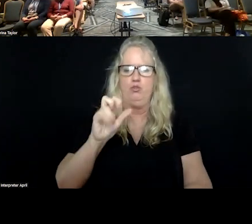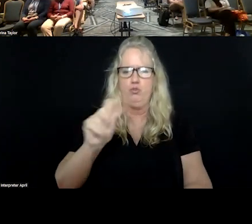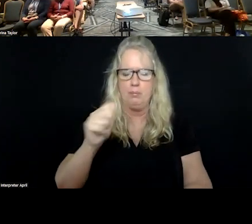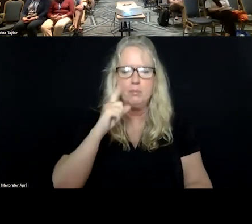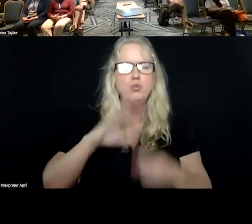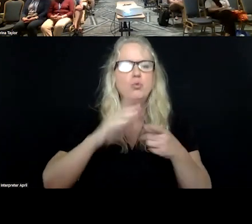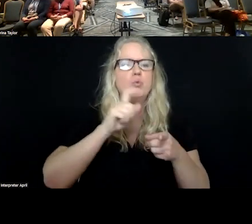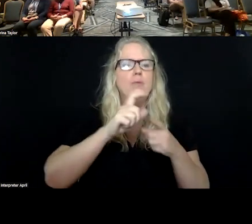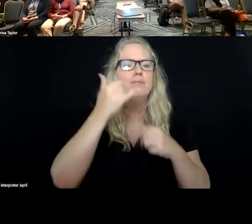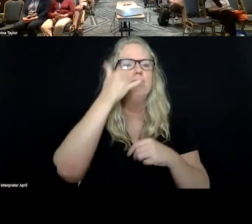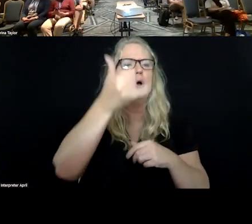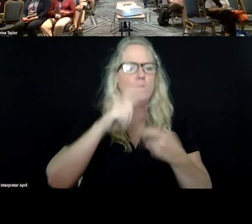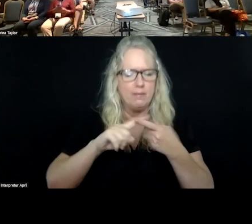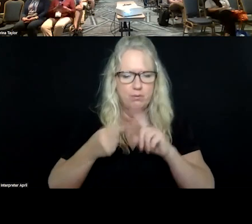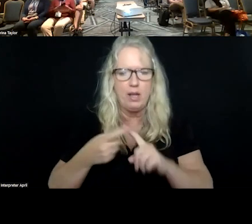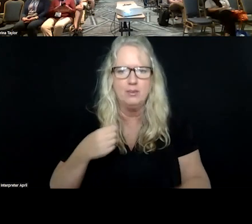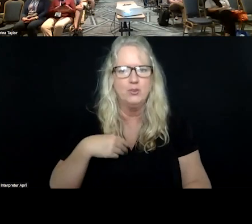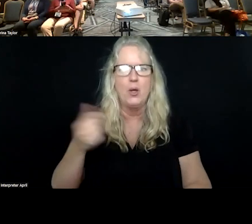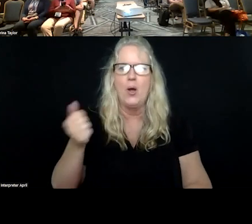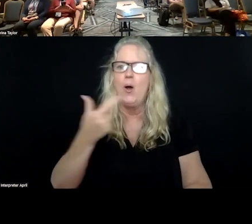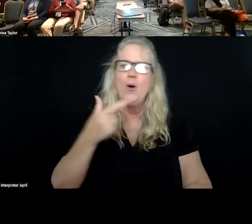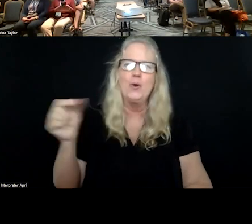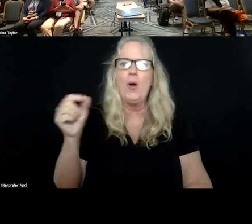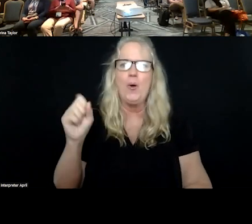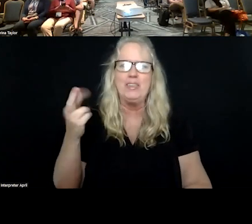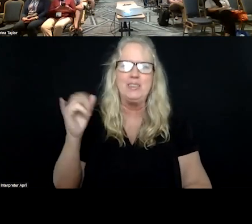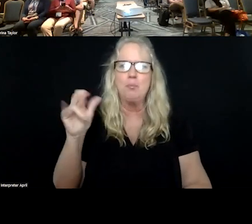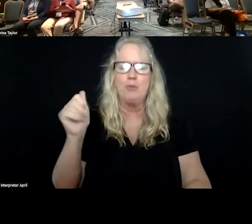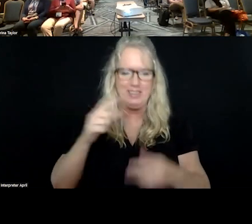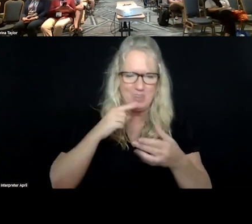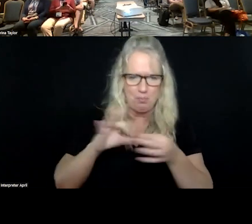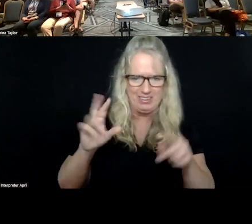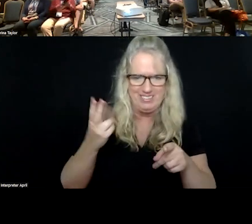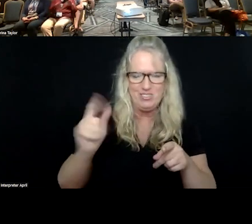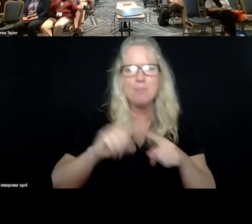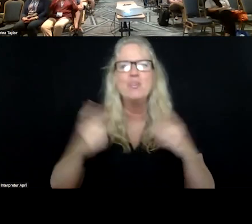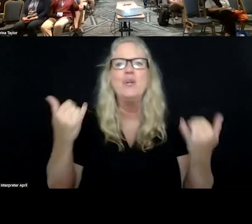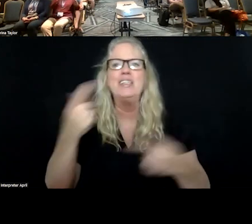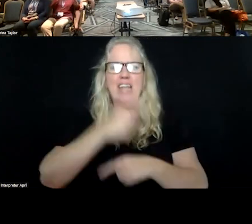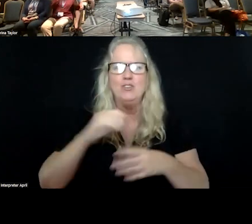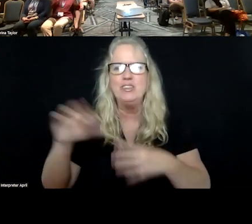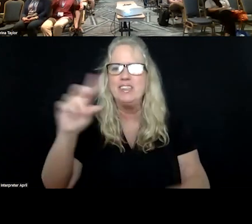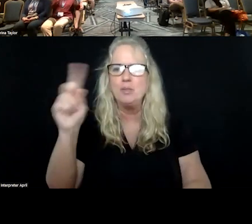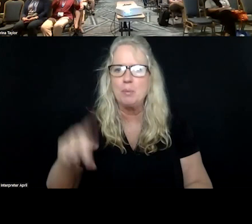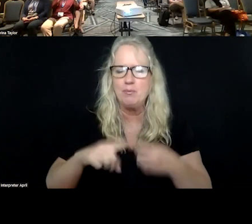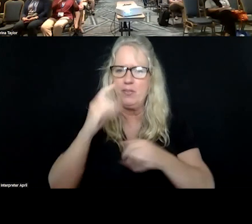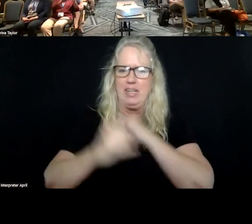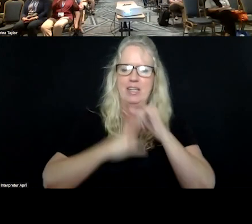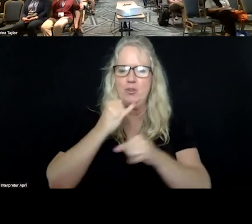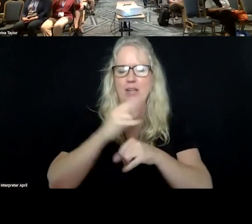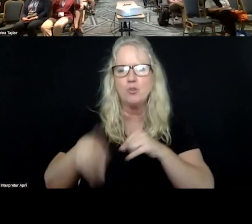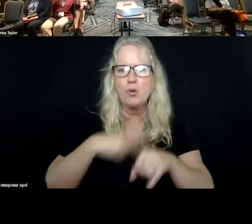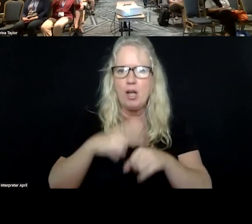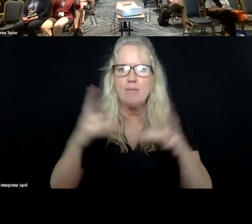Friend. So go Sabrina. And so she's in Detroit today for the CIT International Conference and is